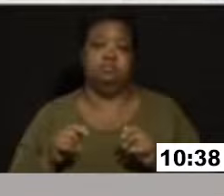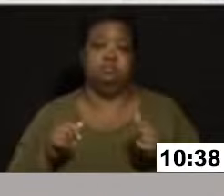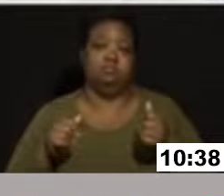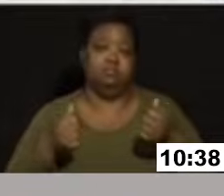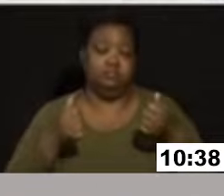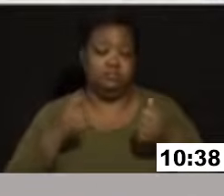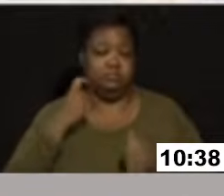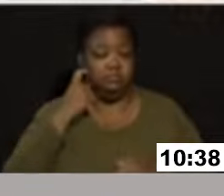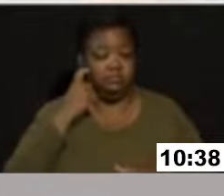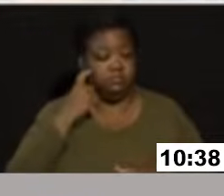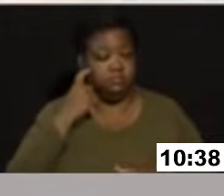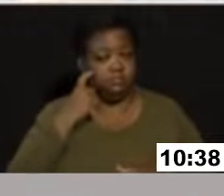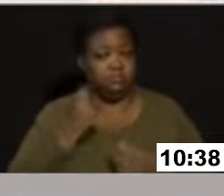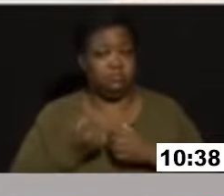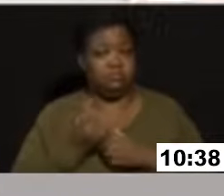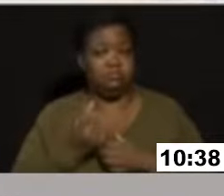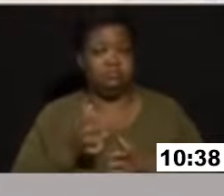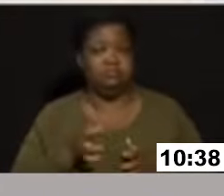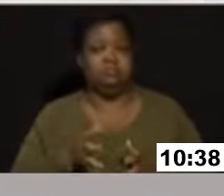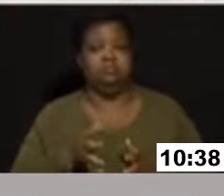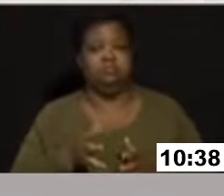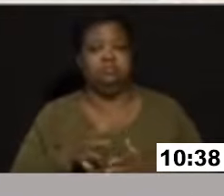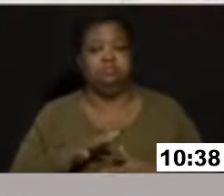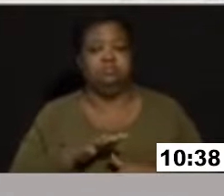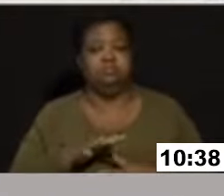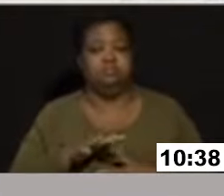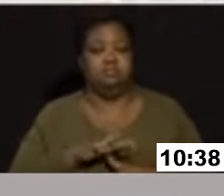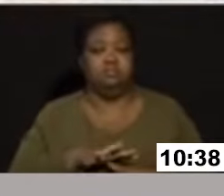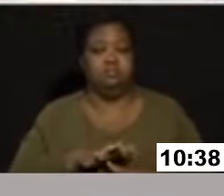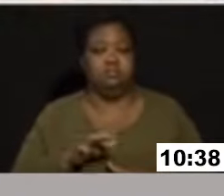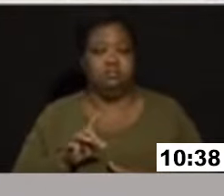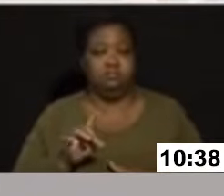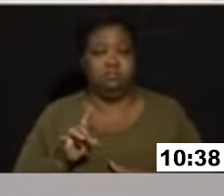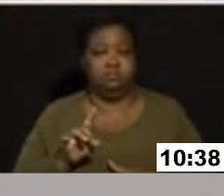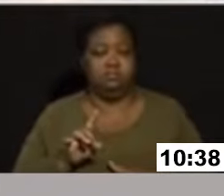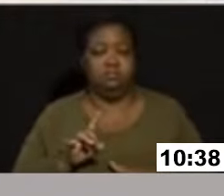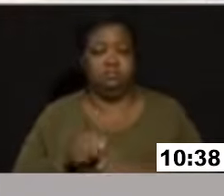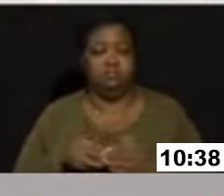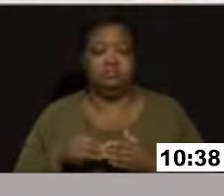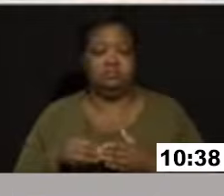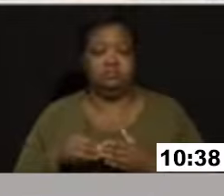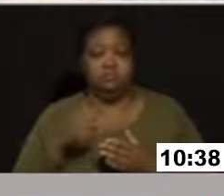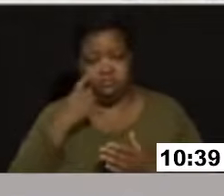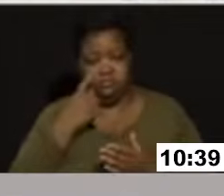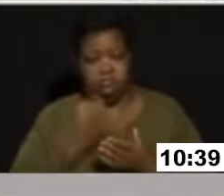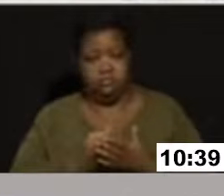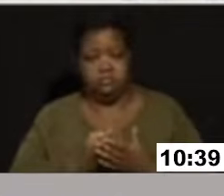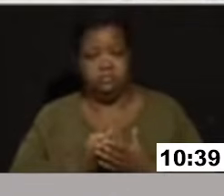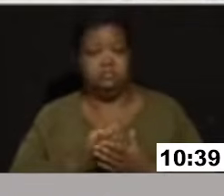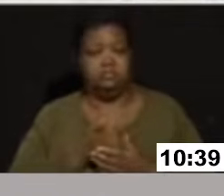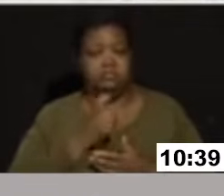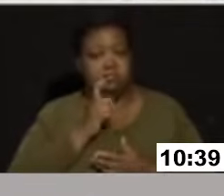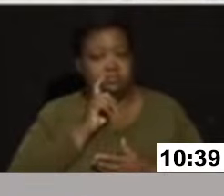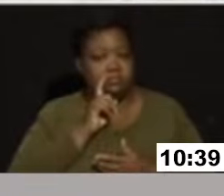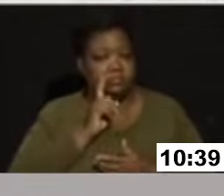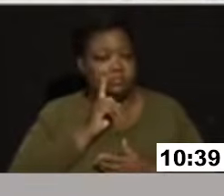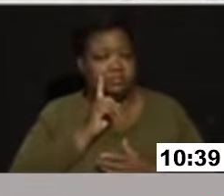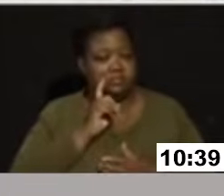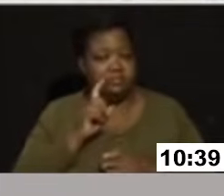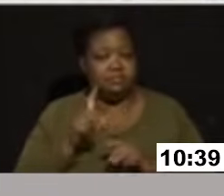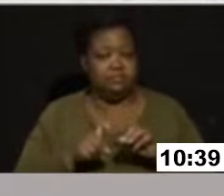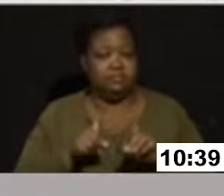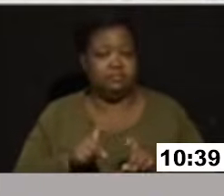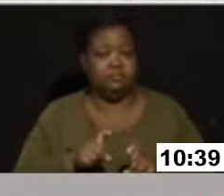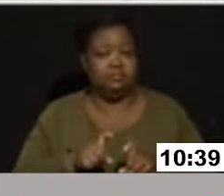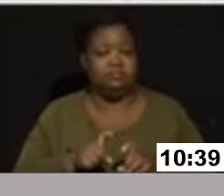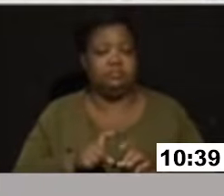rationale for those circumstances, and that is primarily the issue of leading evidence and testing evidence is on the commission leaders.